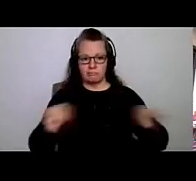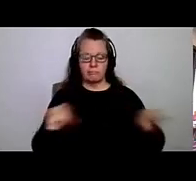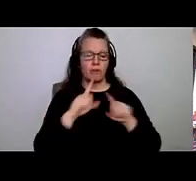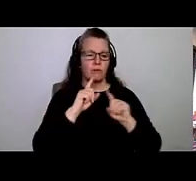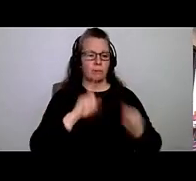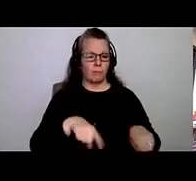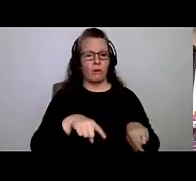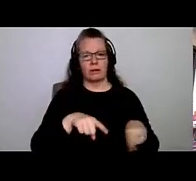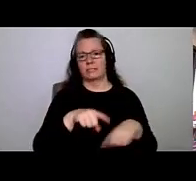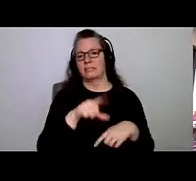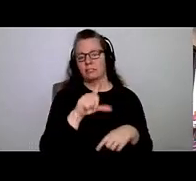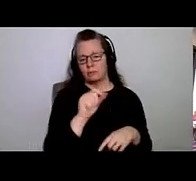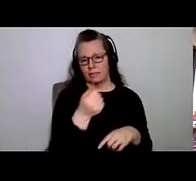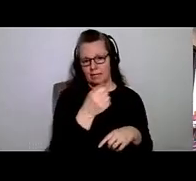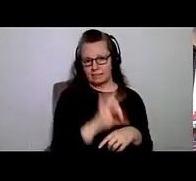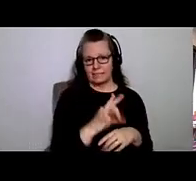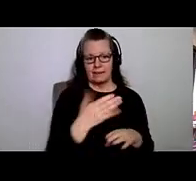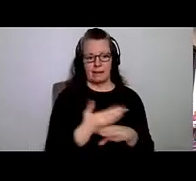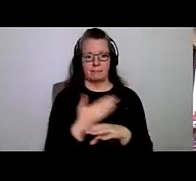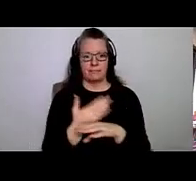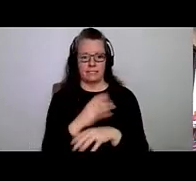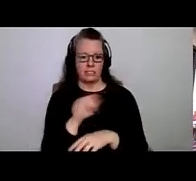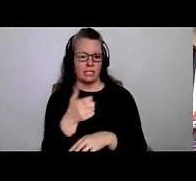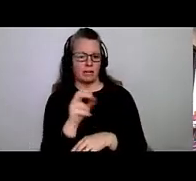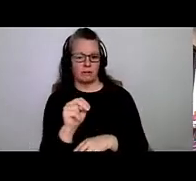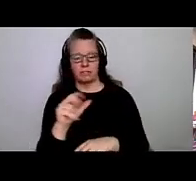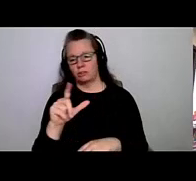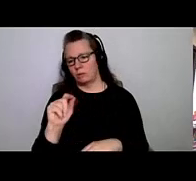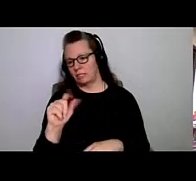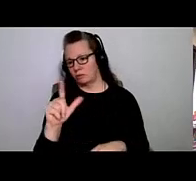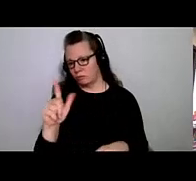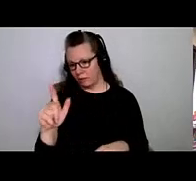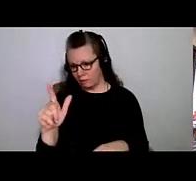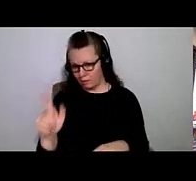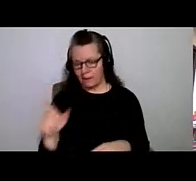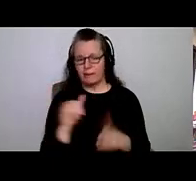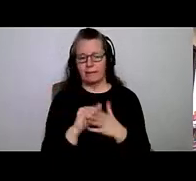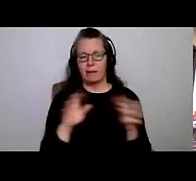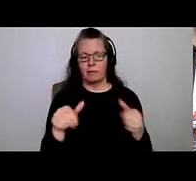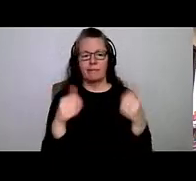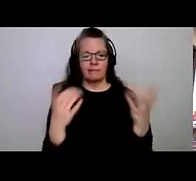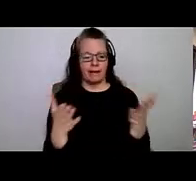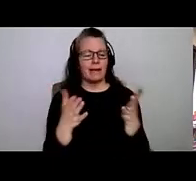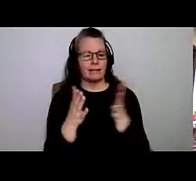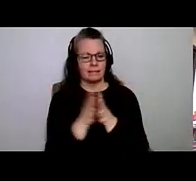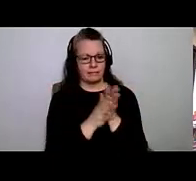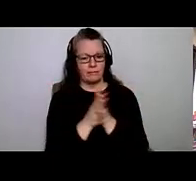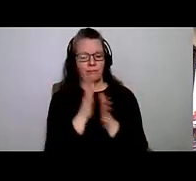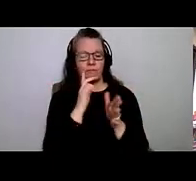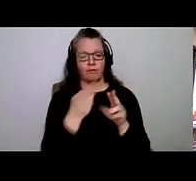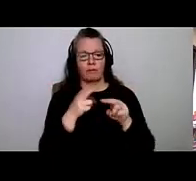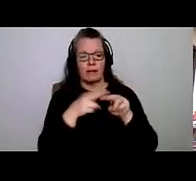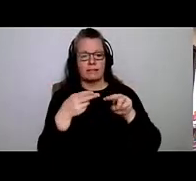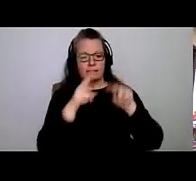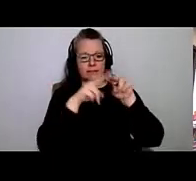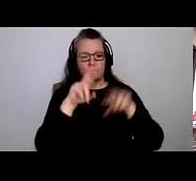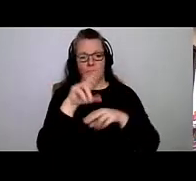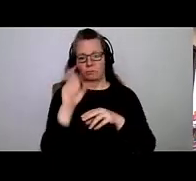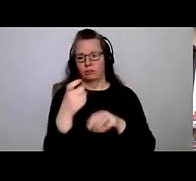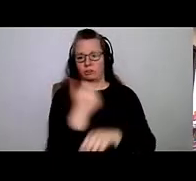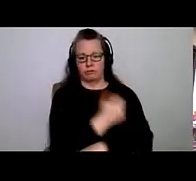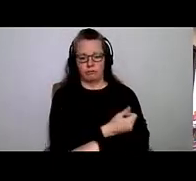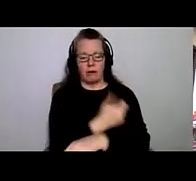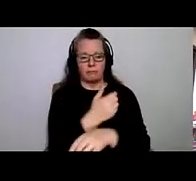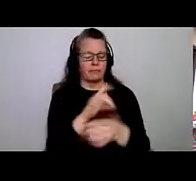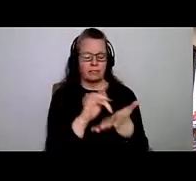January 2021, and it provided the drivers of rising prescription drug costs and solutions or alternatives